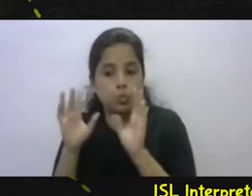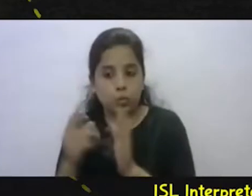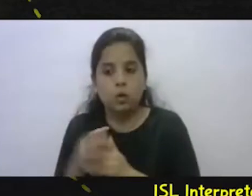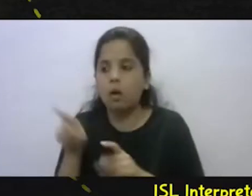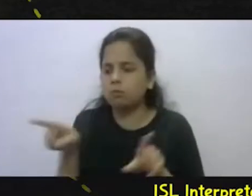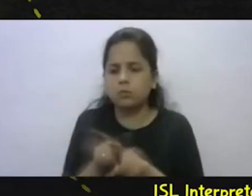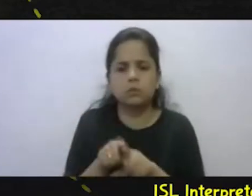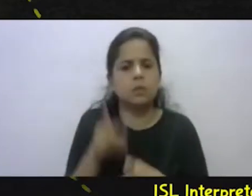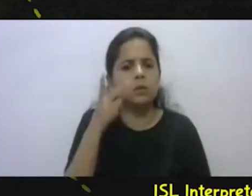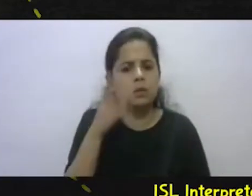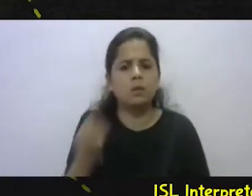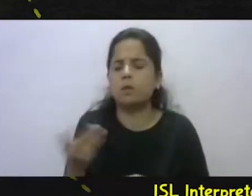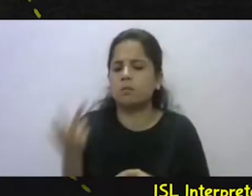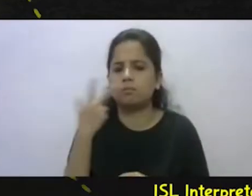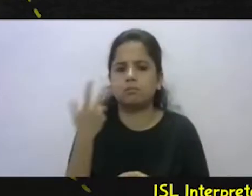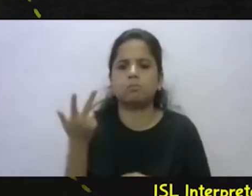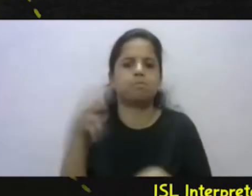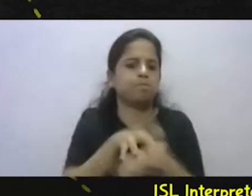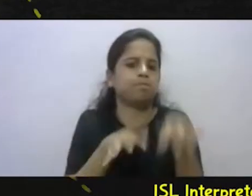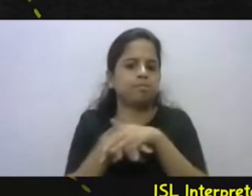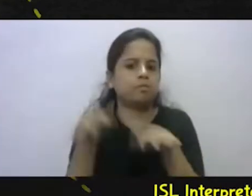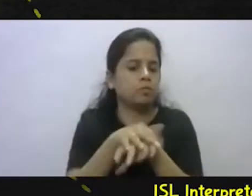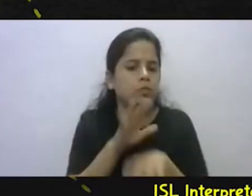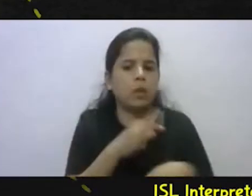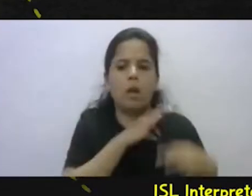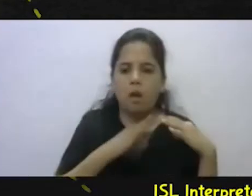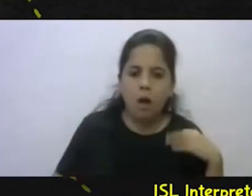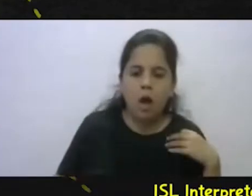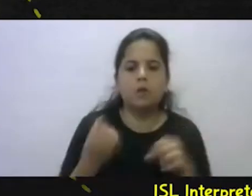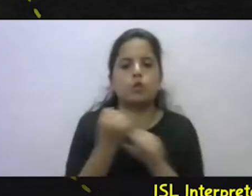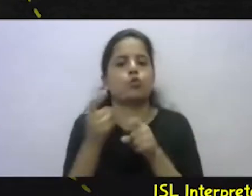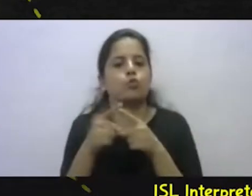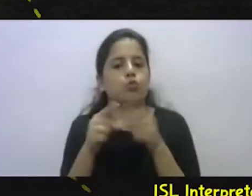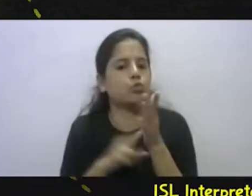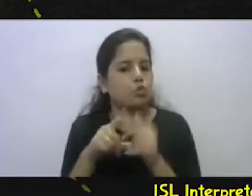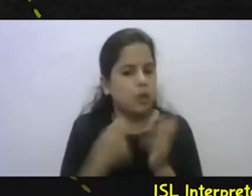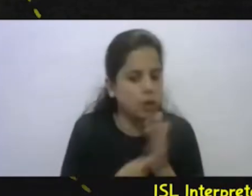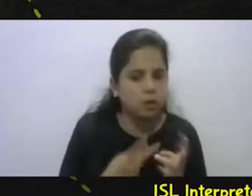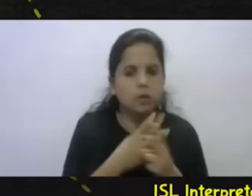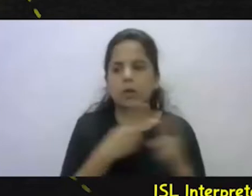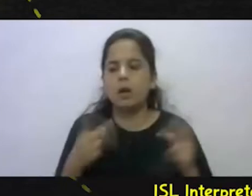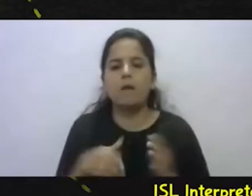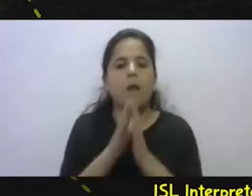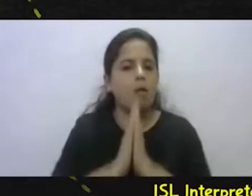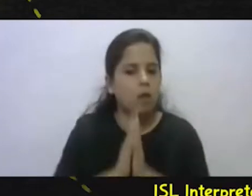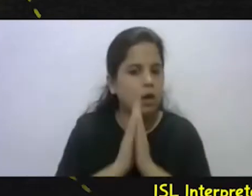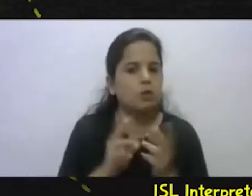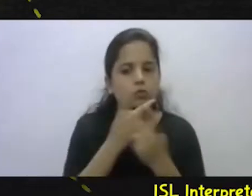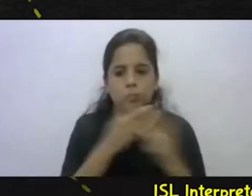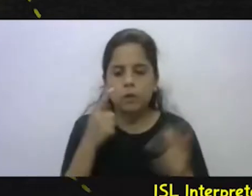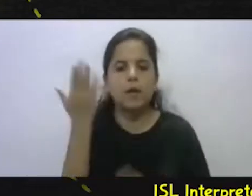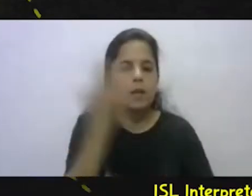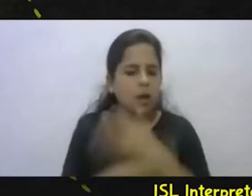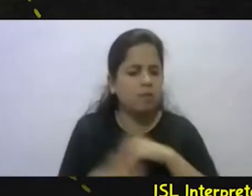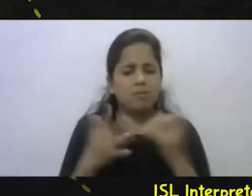are intersections of caste, gender, sexuality, and religion, disability,